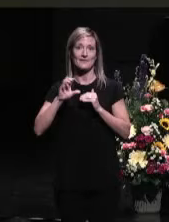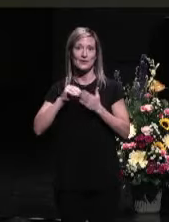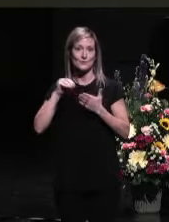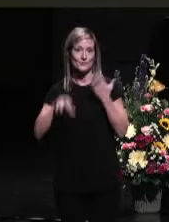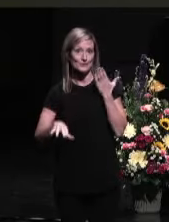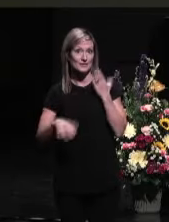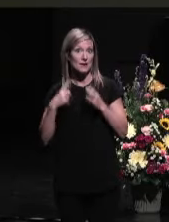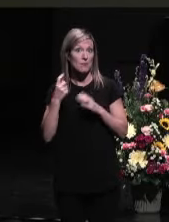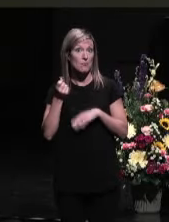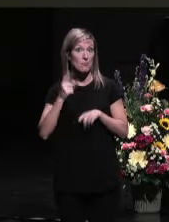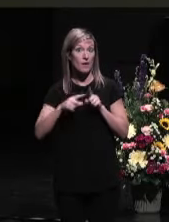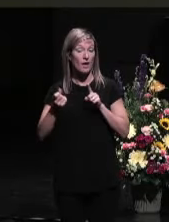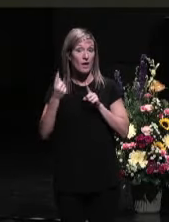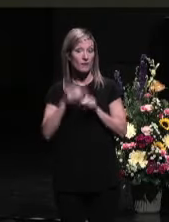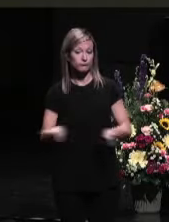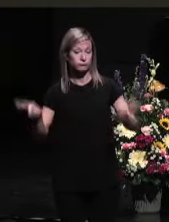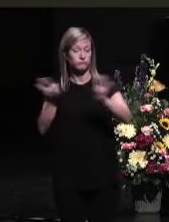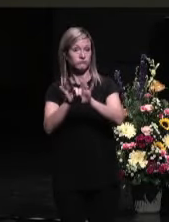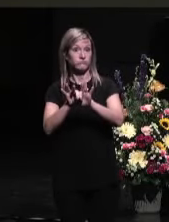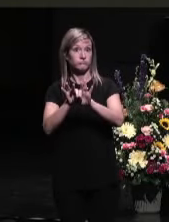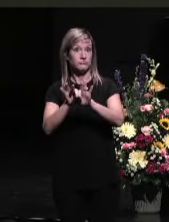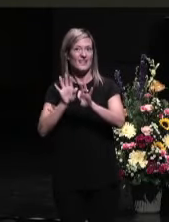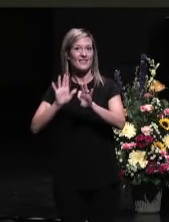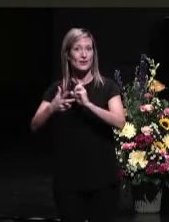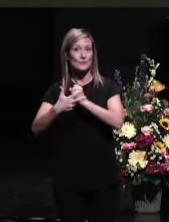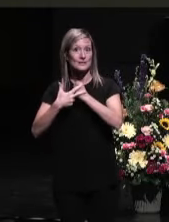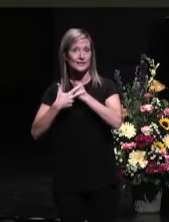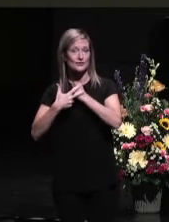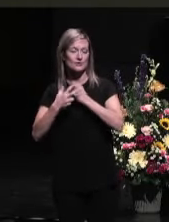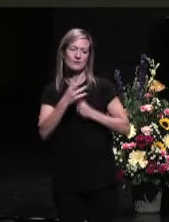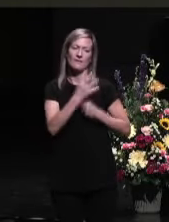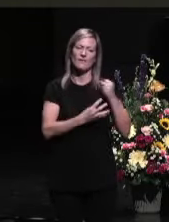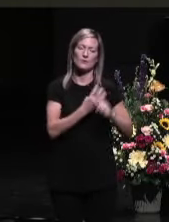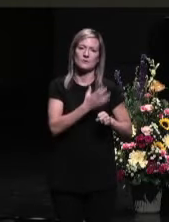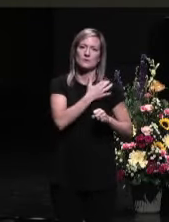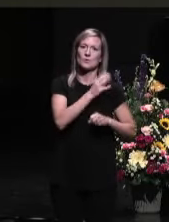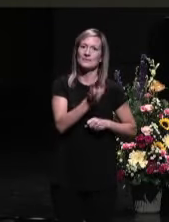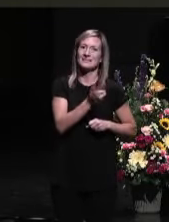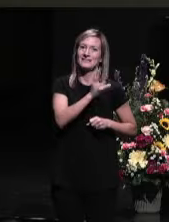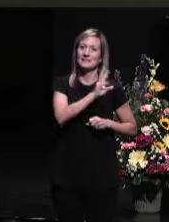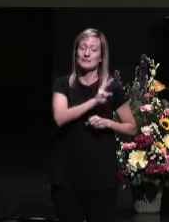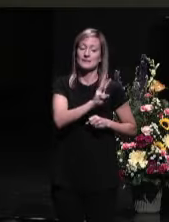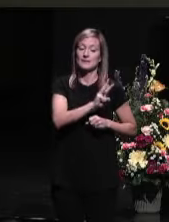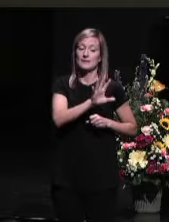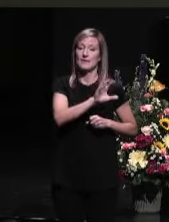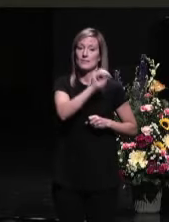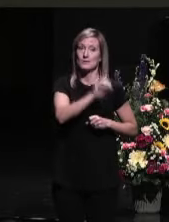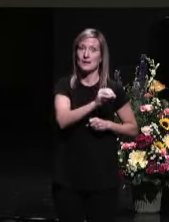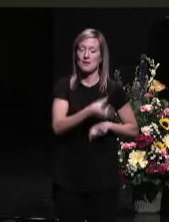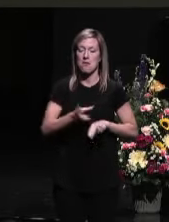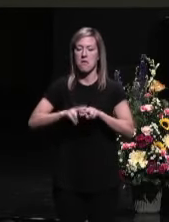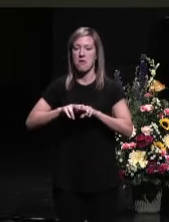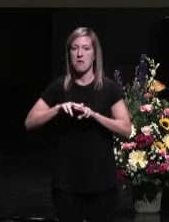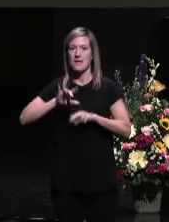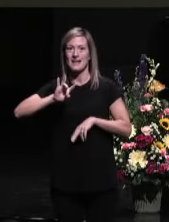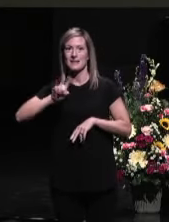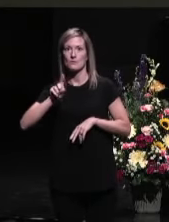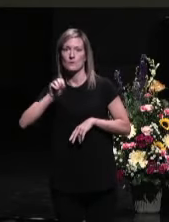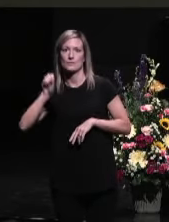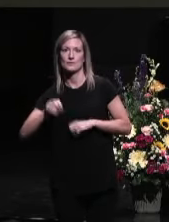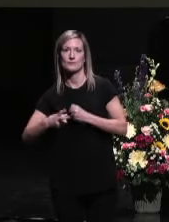importantly, their retention has gone from 4 years ago, 65% to 81%.